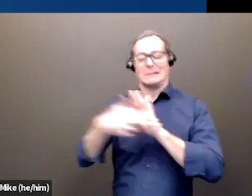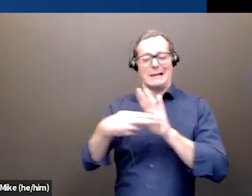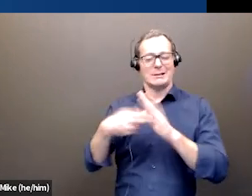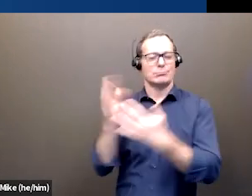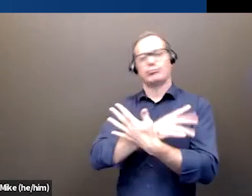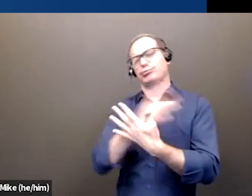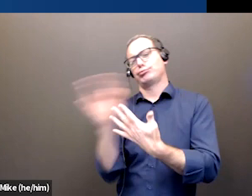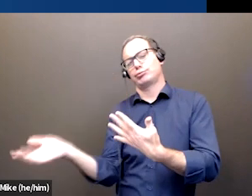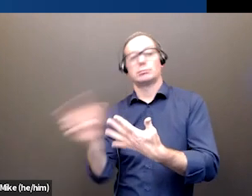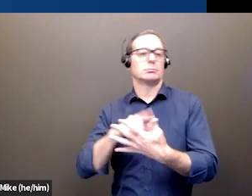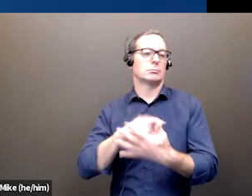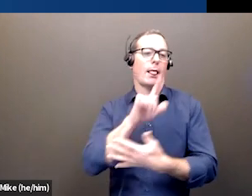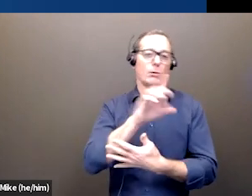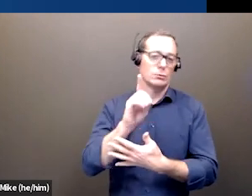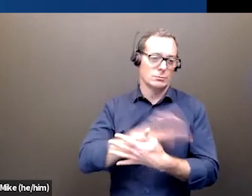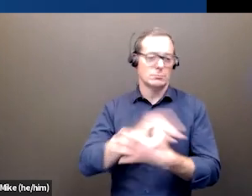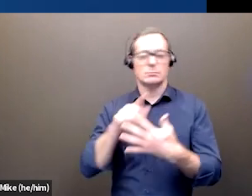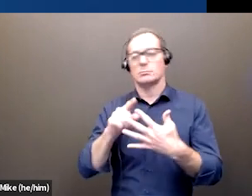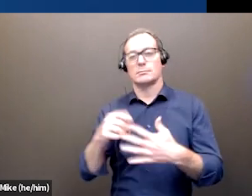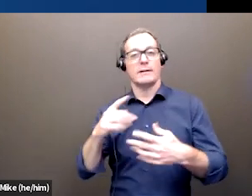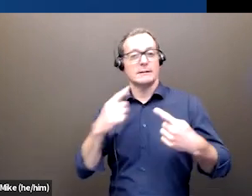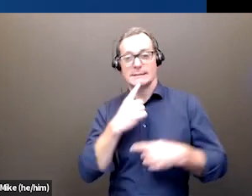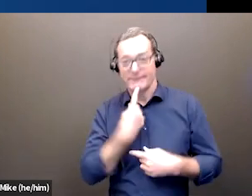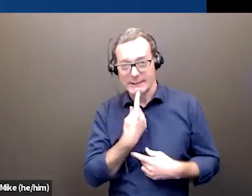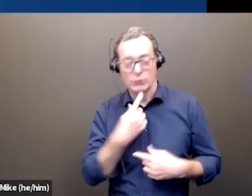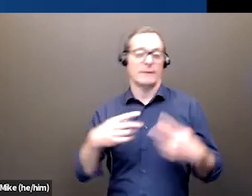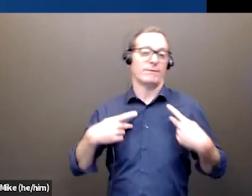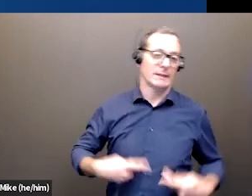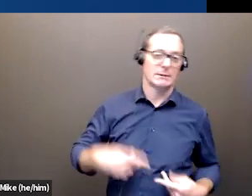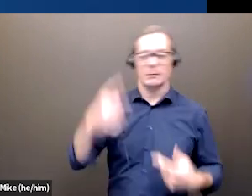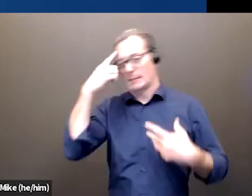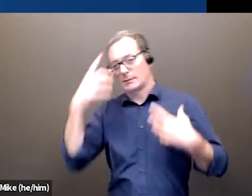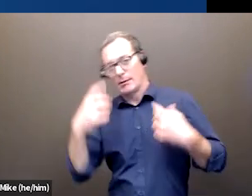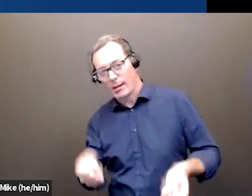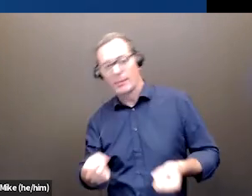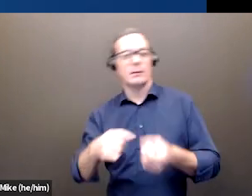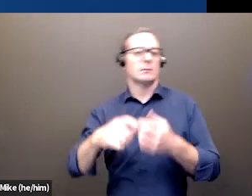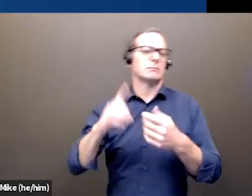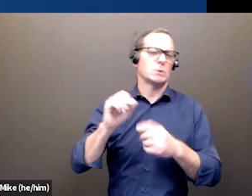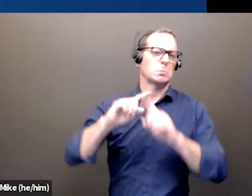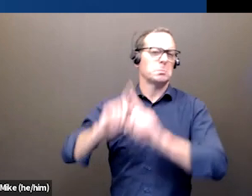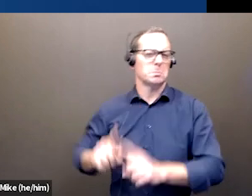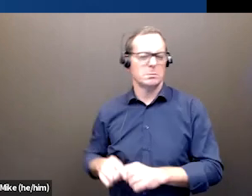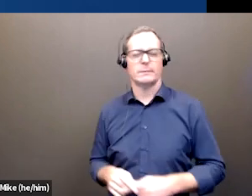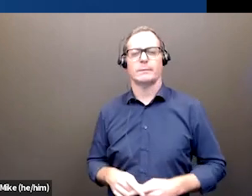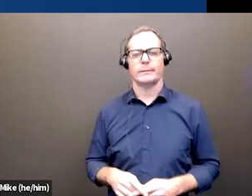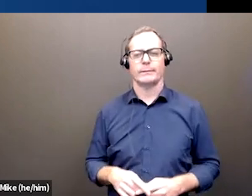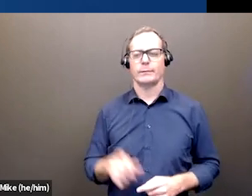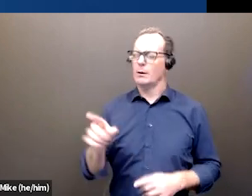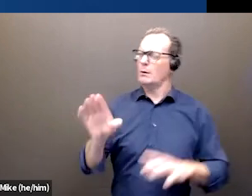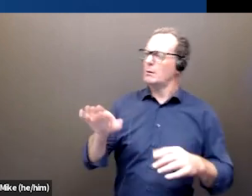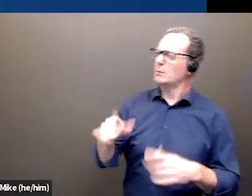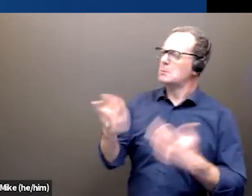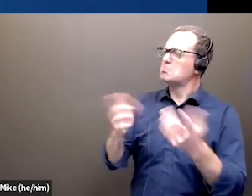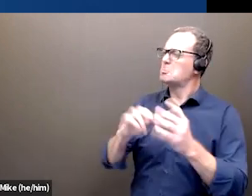learning-related challenges to severe physical, mental, or emotional disorders. Some of you may be wondering how we clarify what